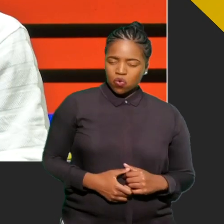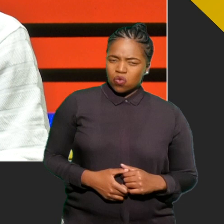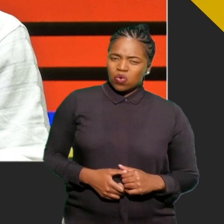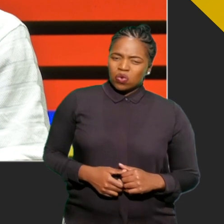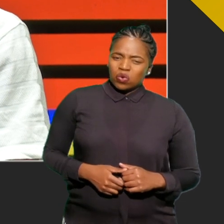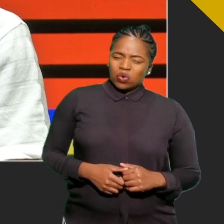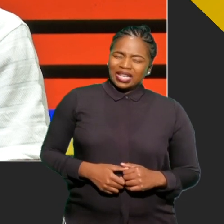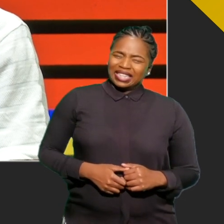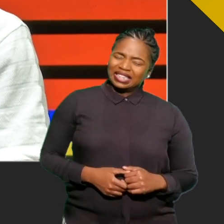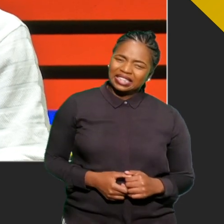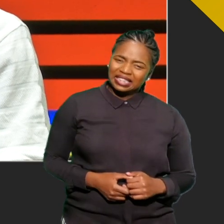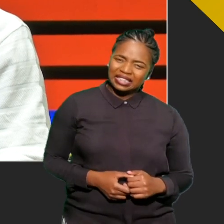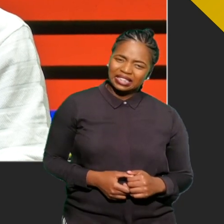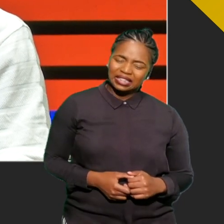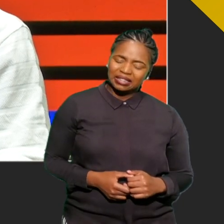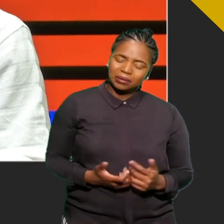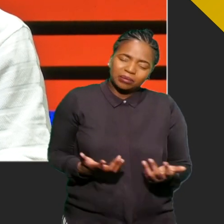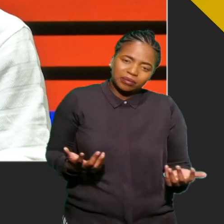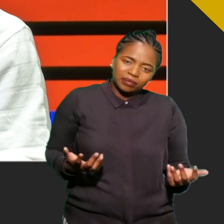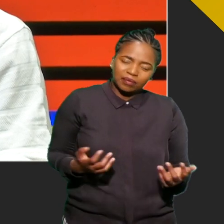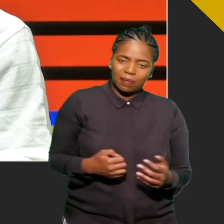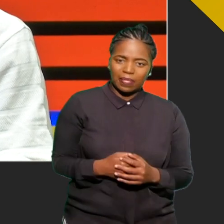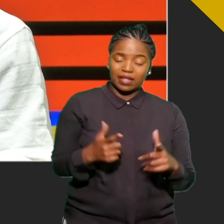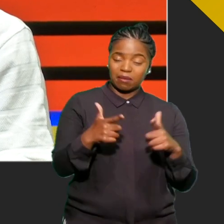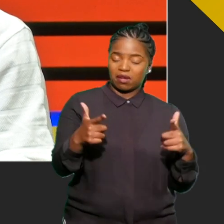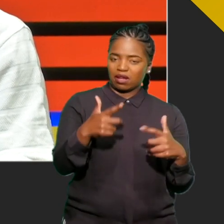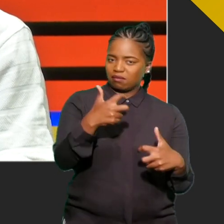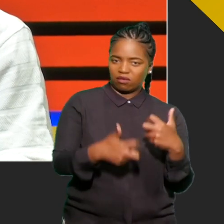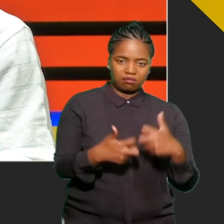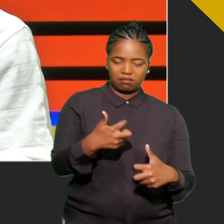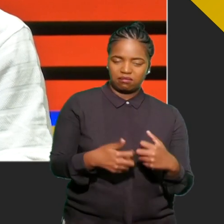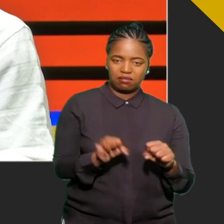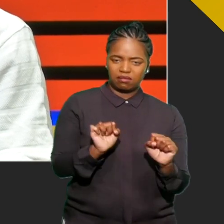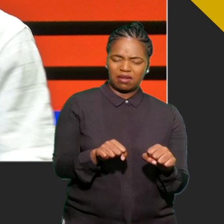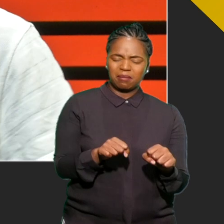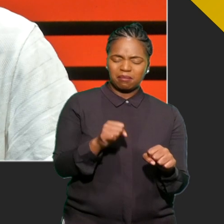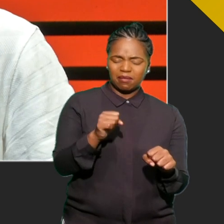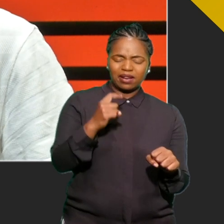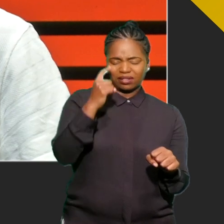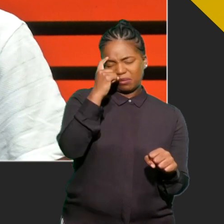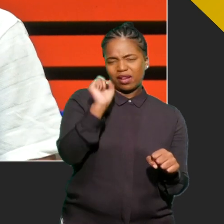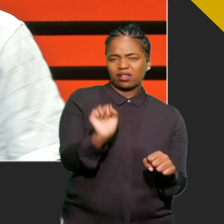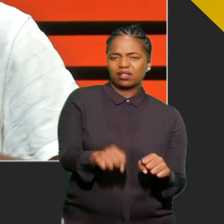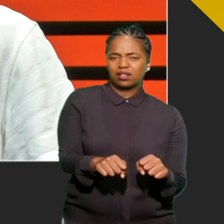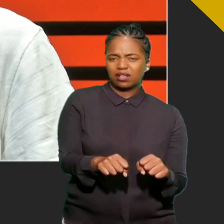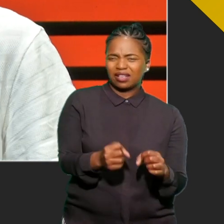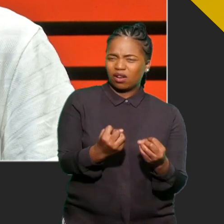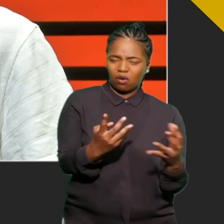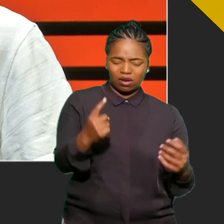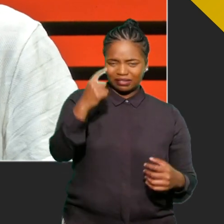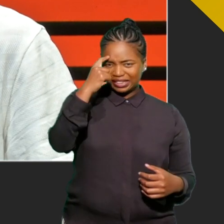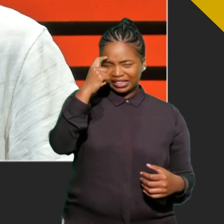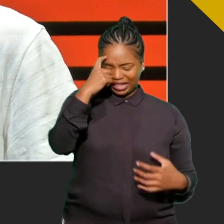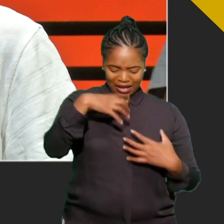Yeah, they would, man. It's a huge problem, you know. It has a lot to deal with psychologically,